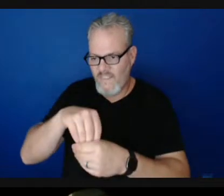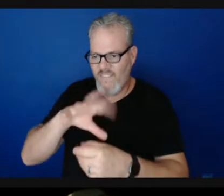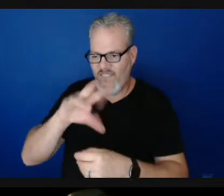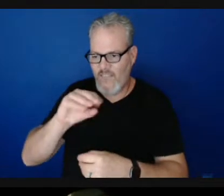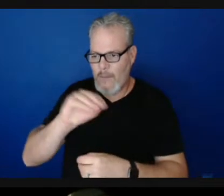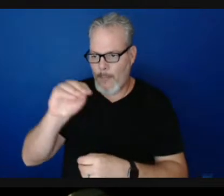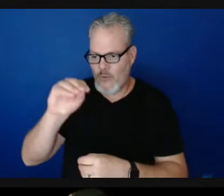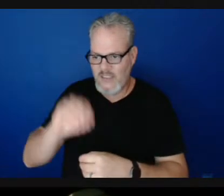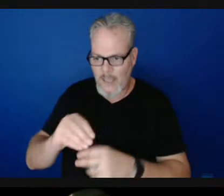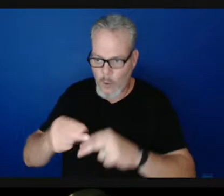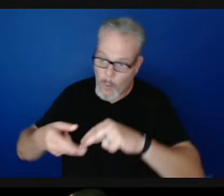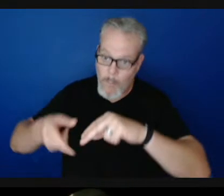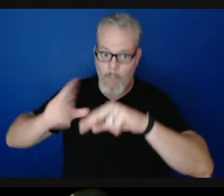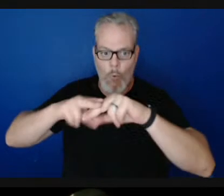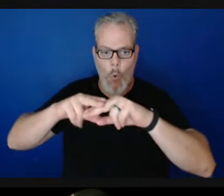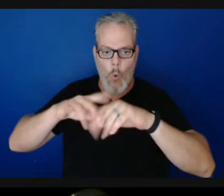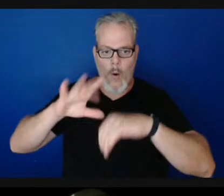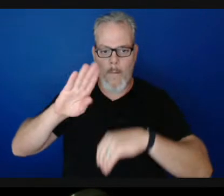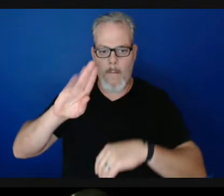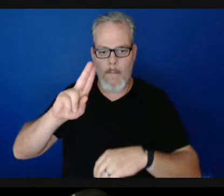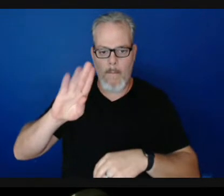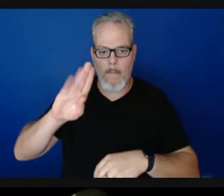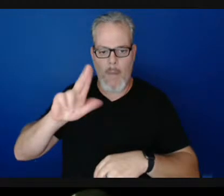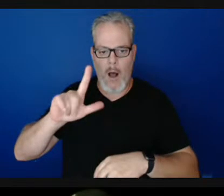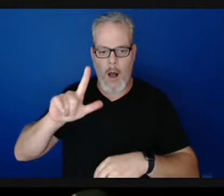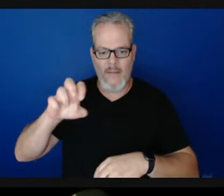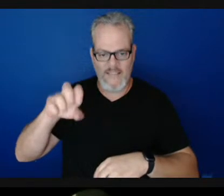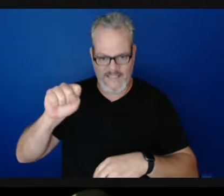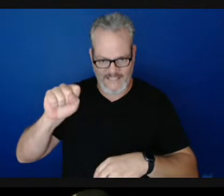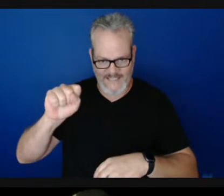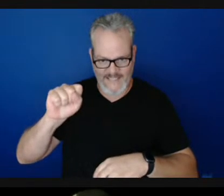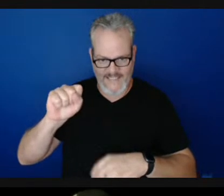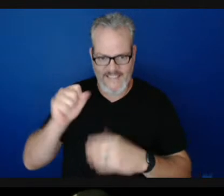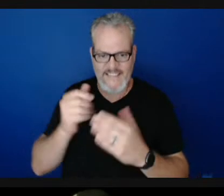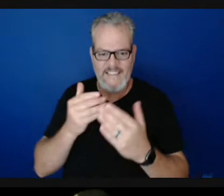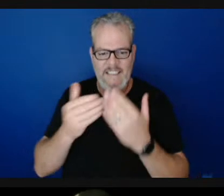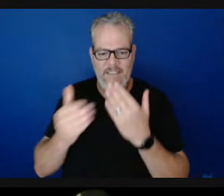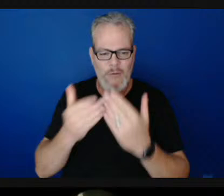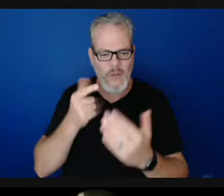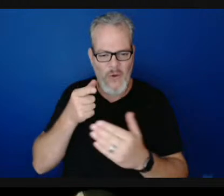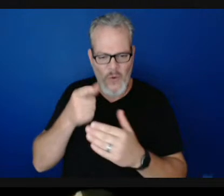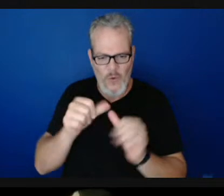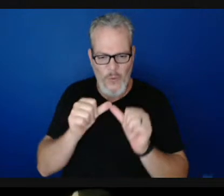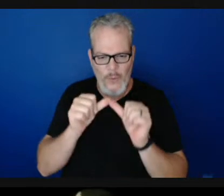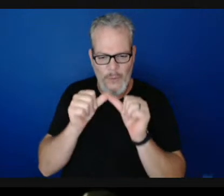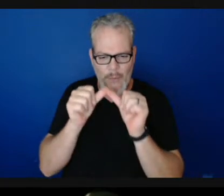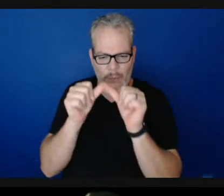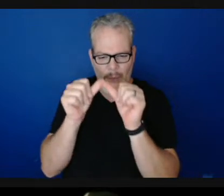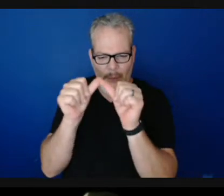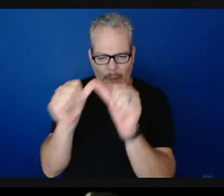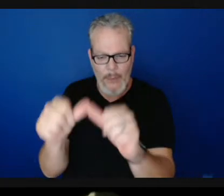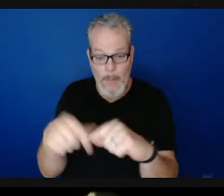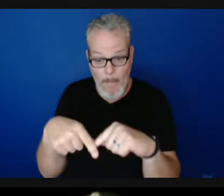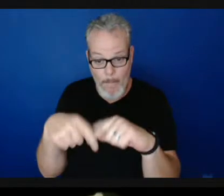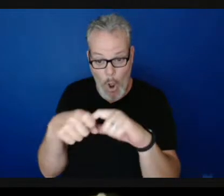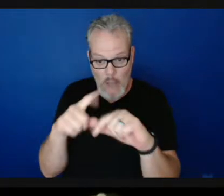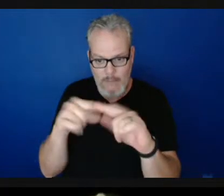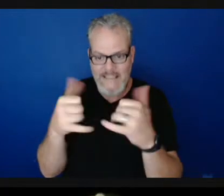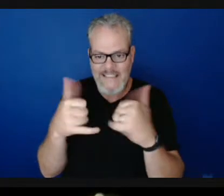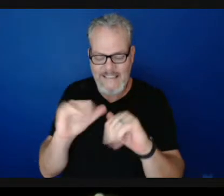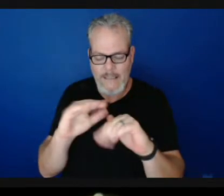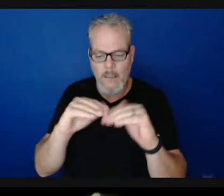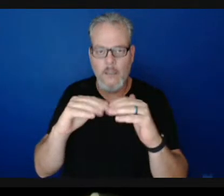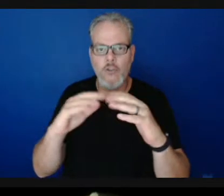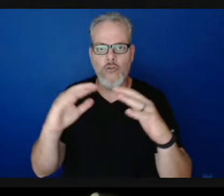even though there has been no visible flow of lava back into the vents during this ongoing pause, there is a gradual drop in lava